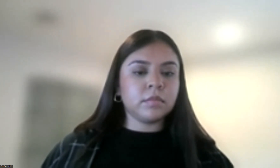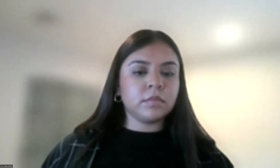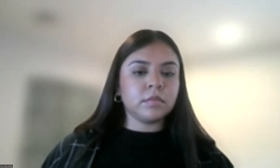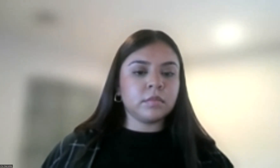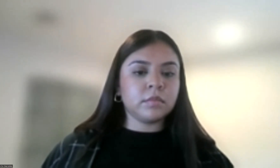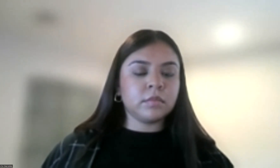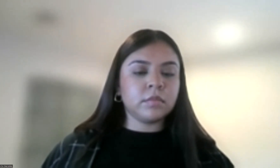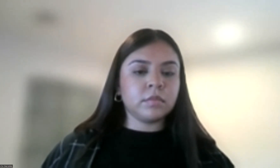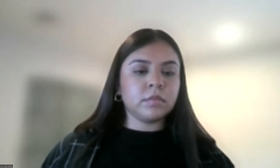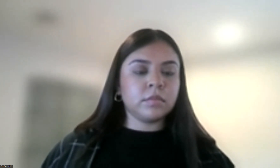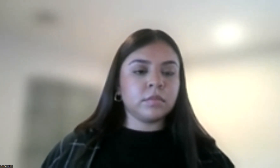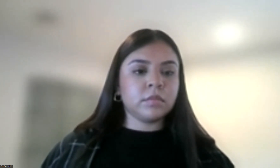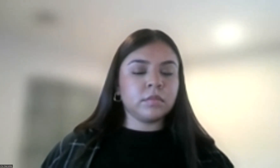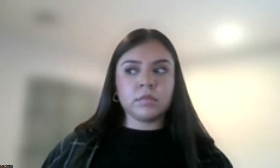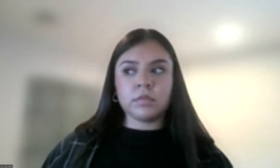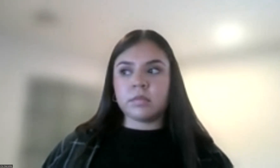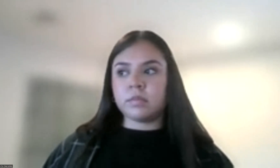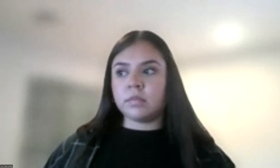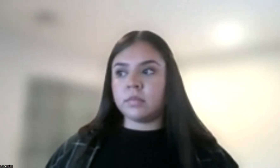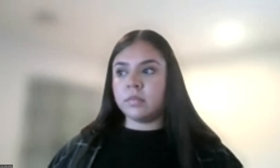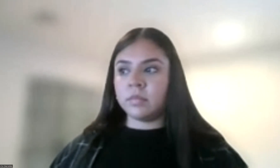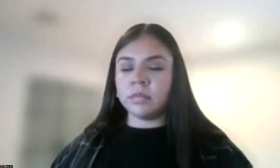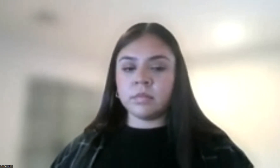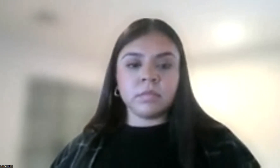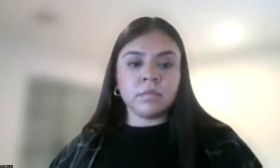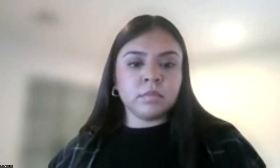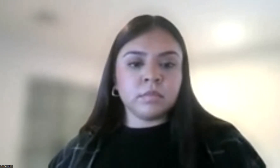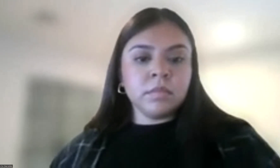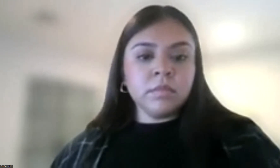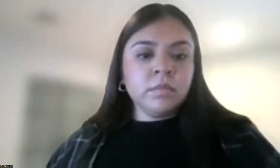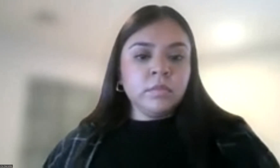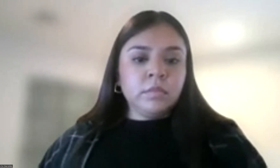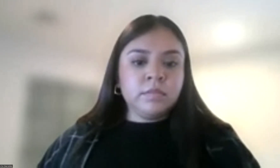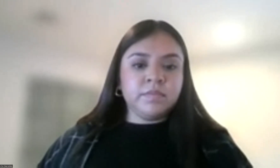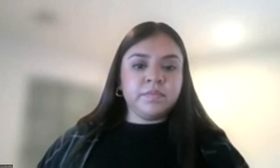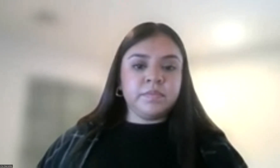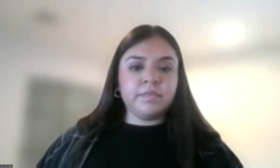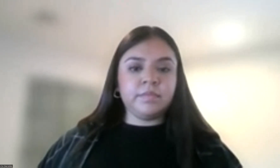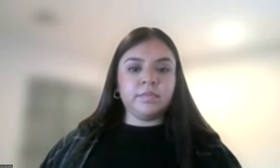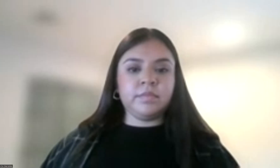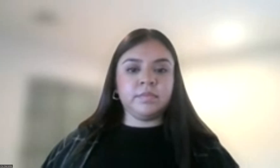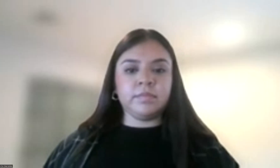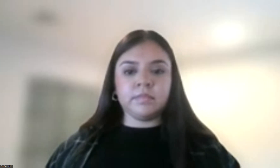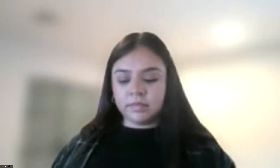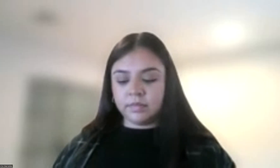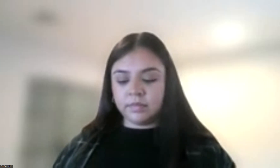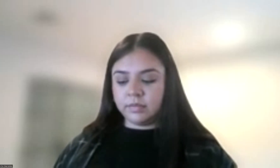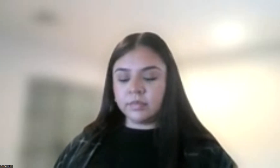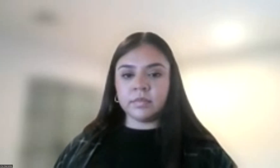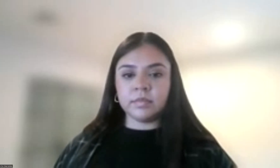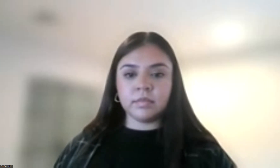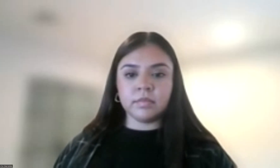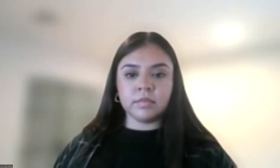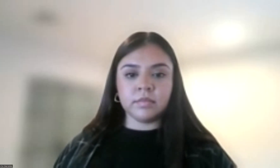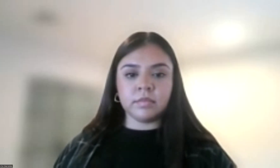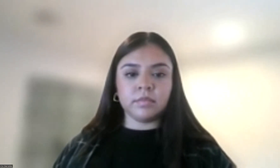This is Margot. It's hard for me to say. I think I do, but I get it in my on the RAN report